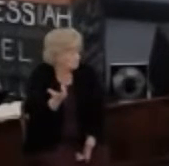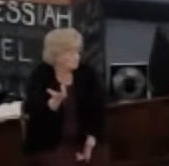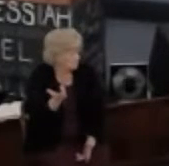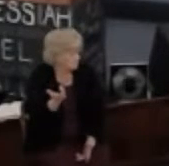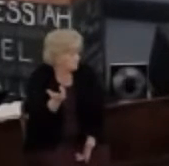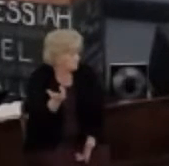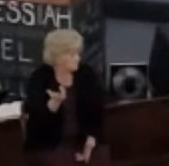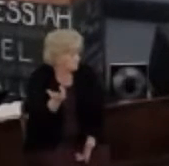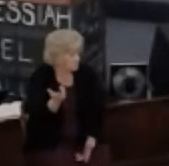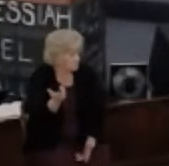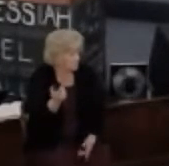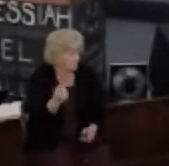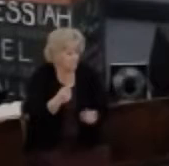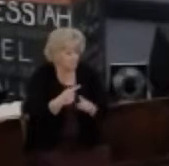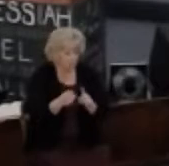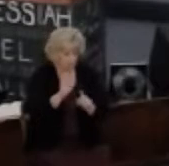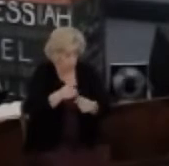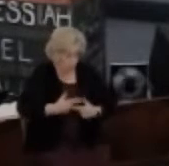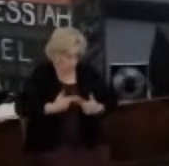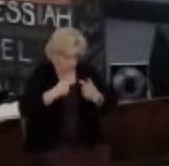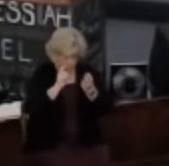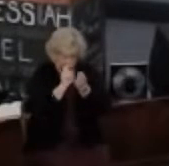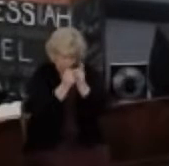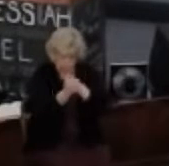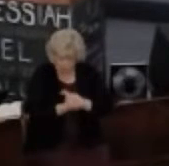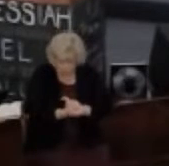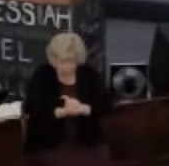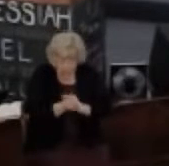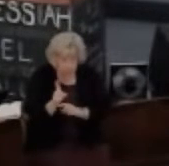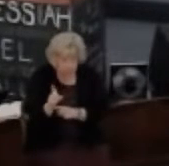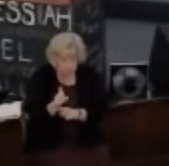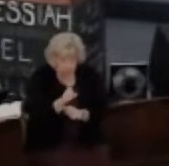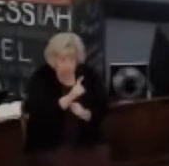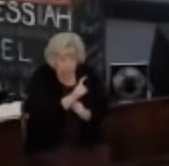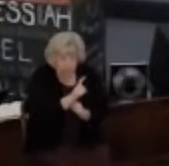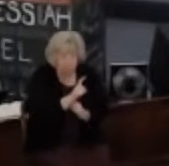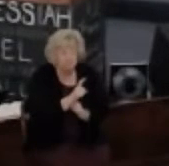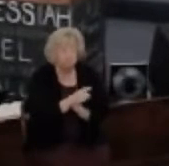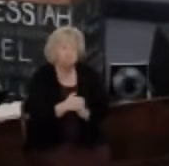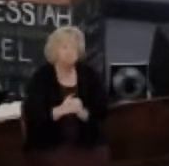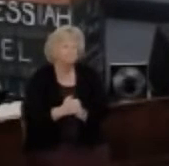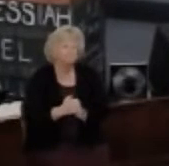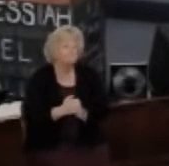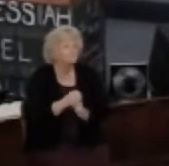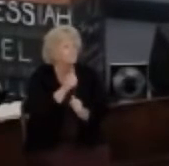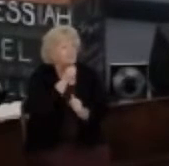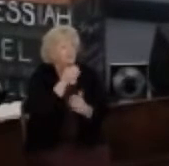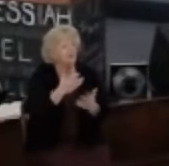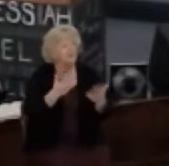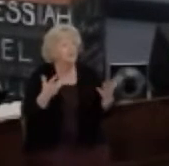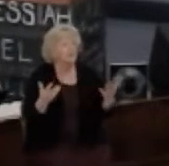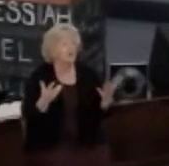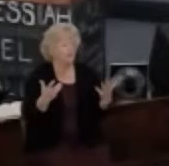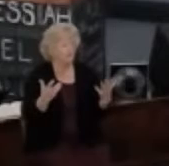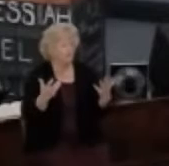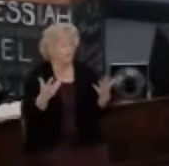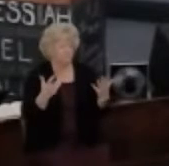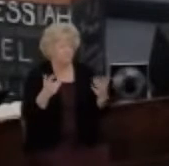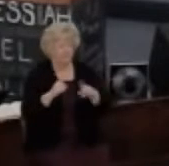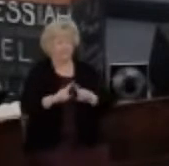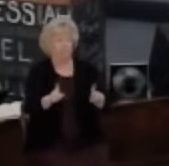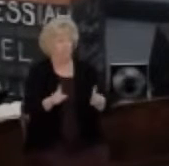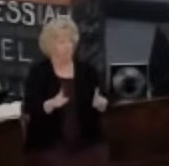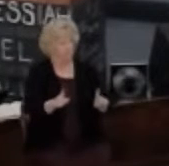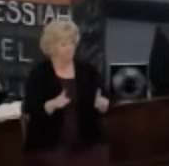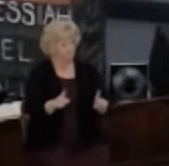But there isn't much that has changed in their lifestyle. There's not much change that results from what they